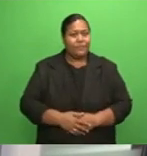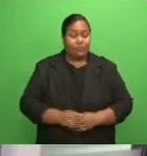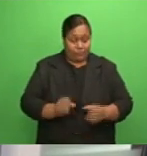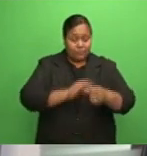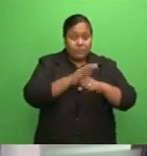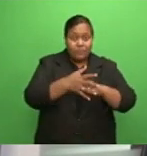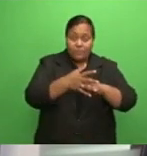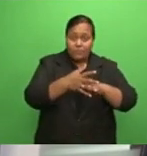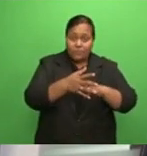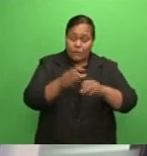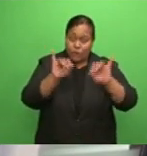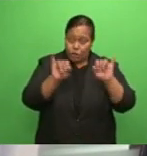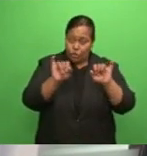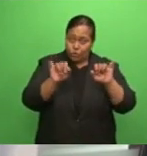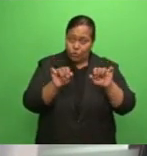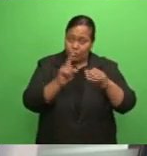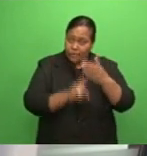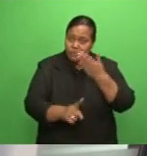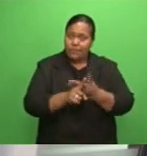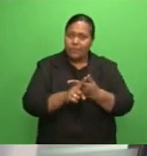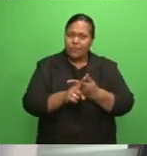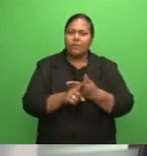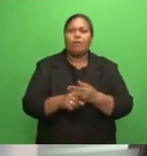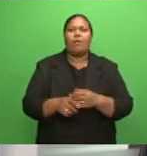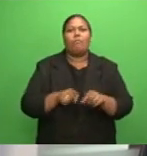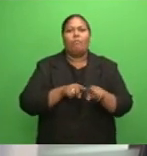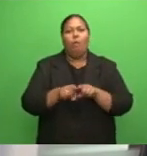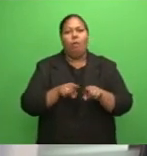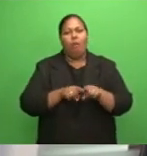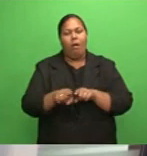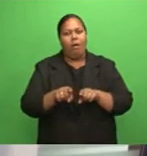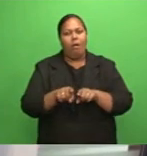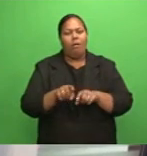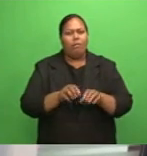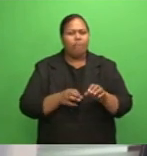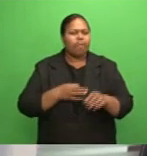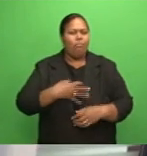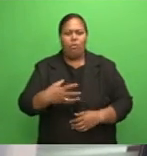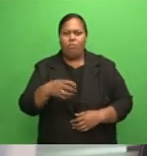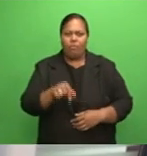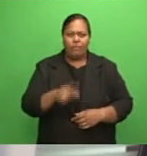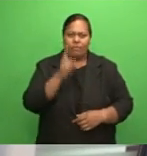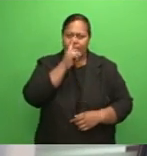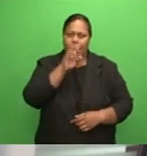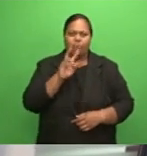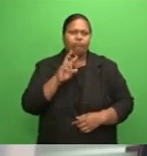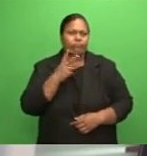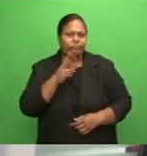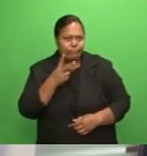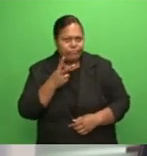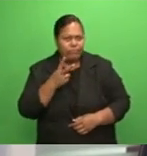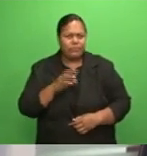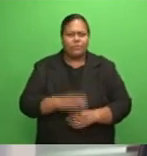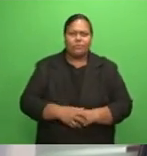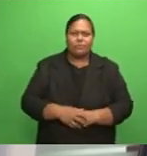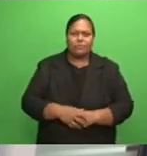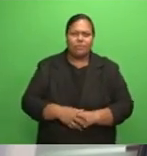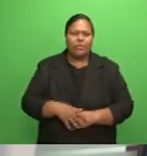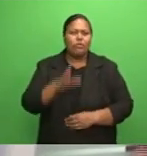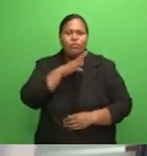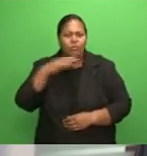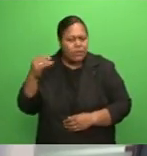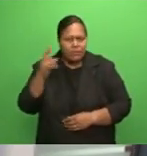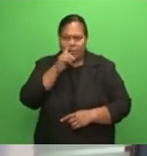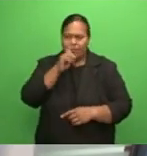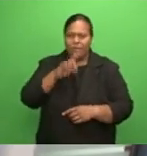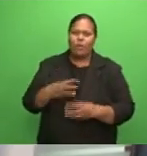we saw a rise in the number of scammers. You know, they were using different forms of scams to con people and get